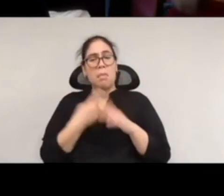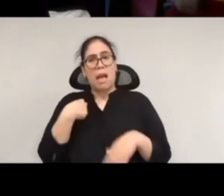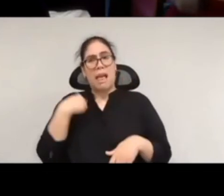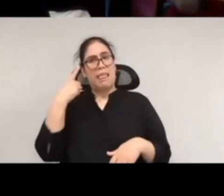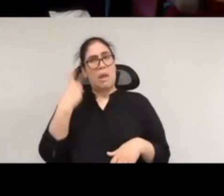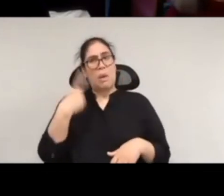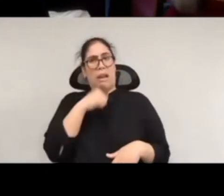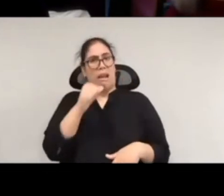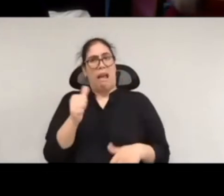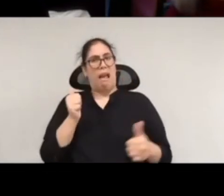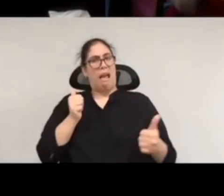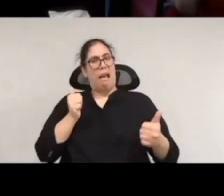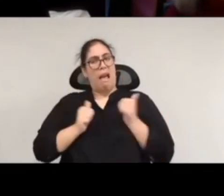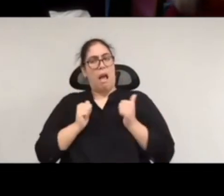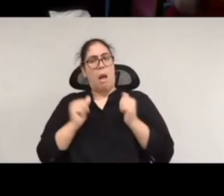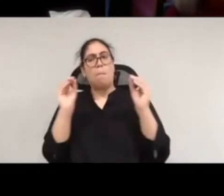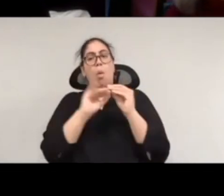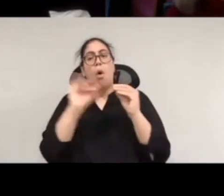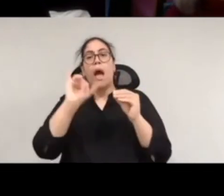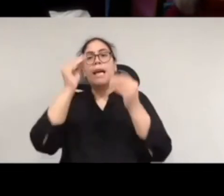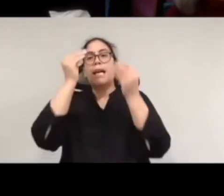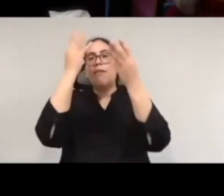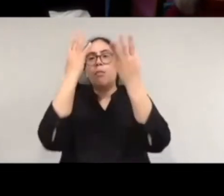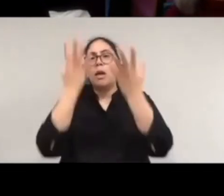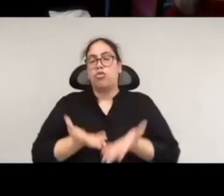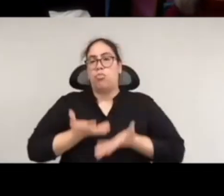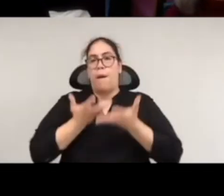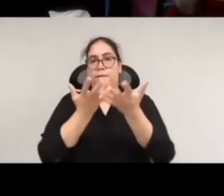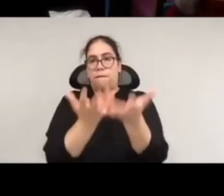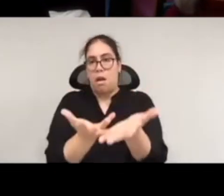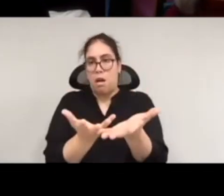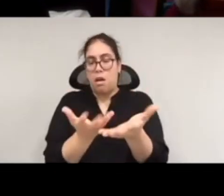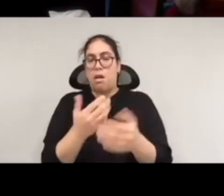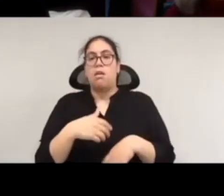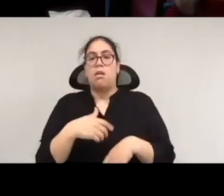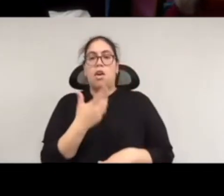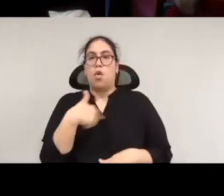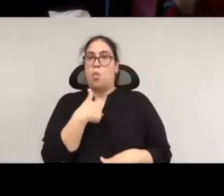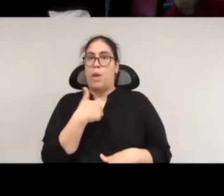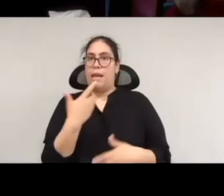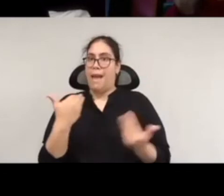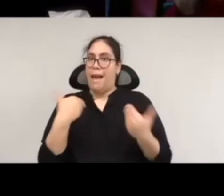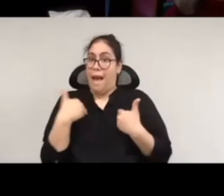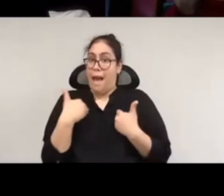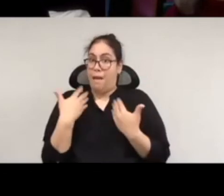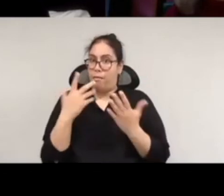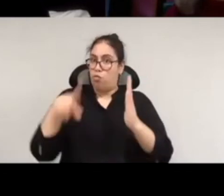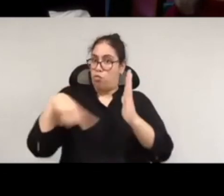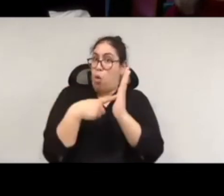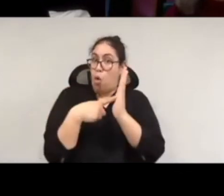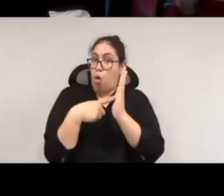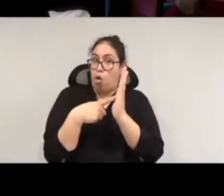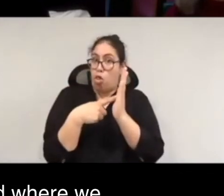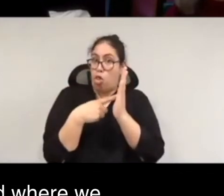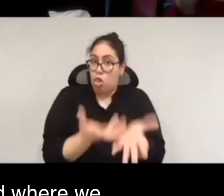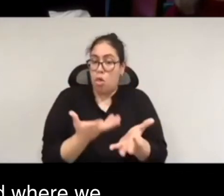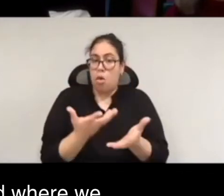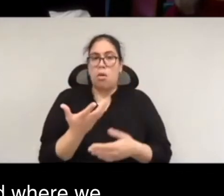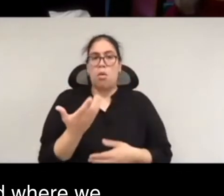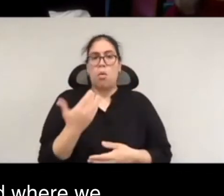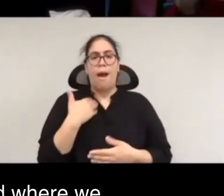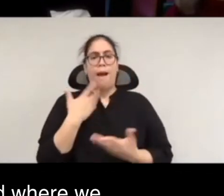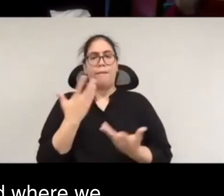much as we are information providers. So we're finding our place there. And there's a ground that we sort of an